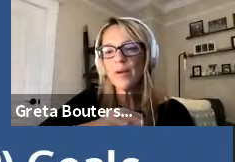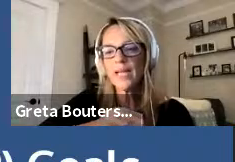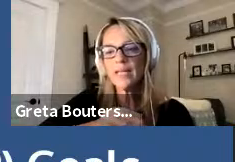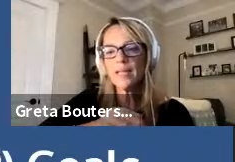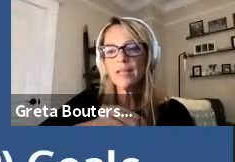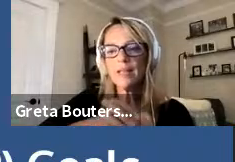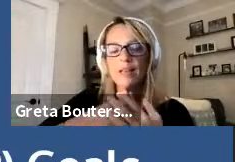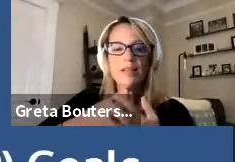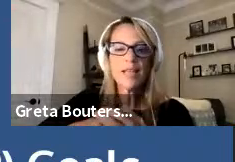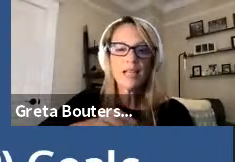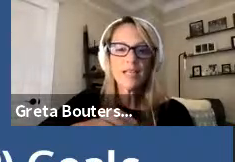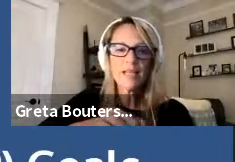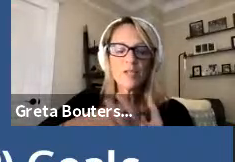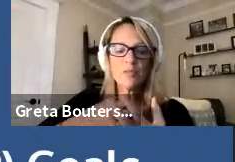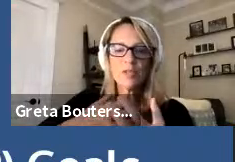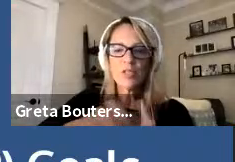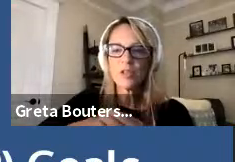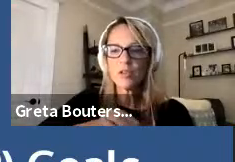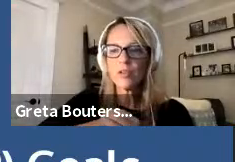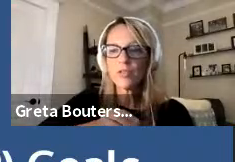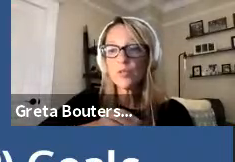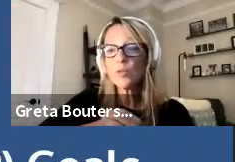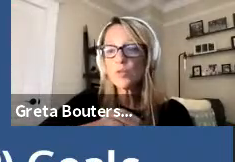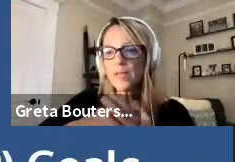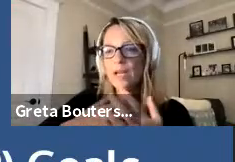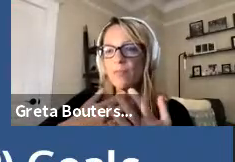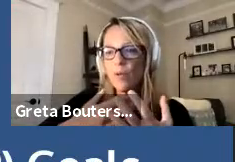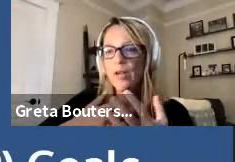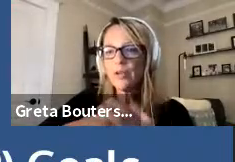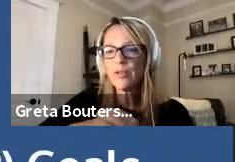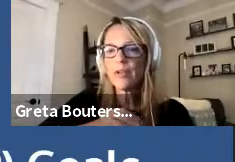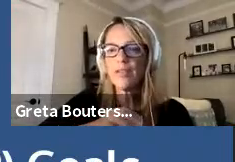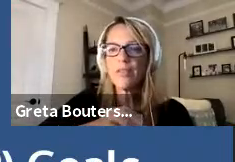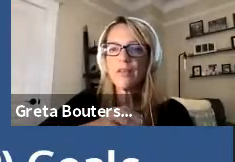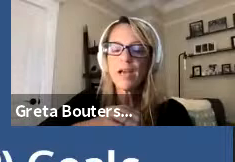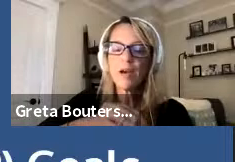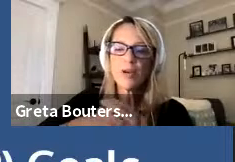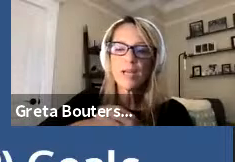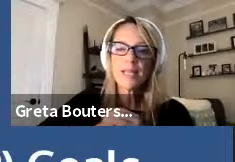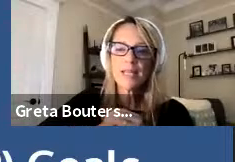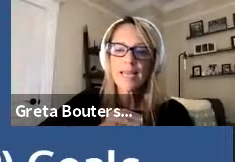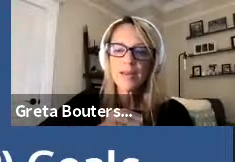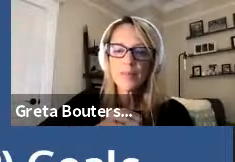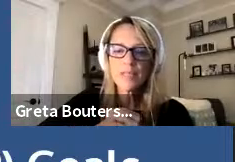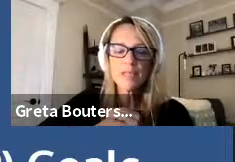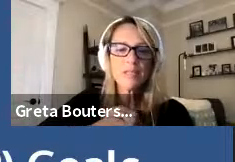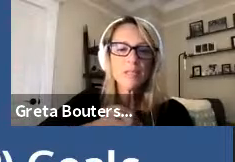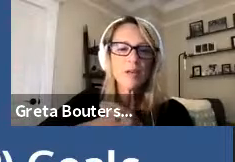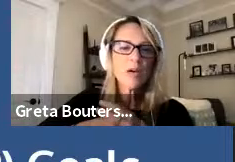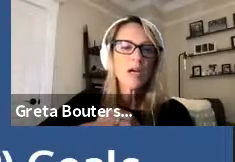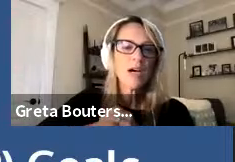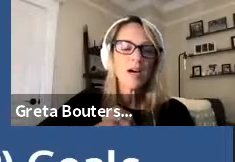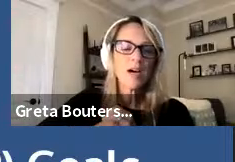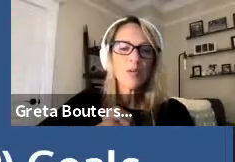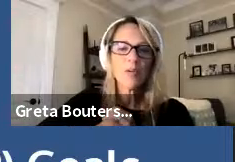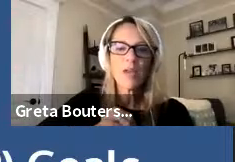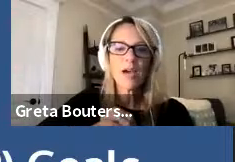we are combining the LEAs, which is our schools will become one under Albert Einstein Academies. And